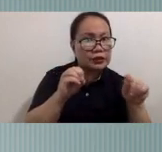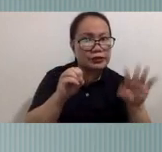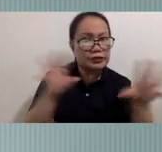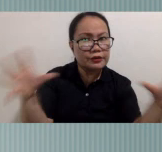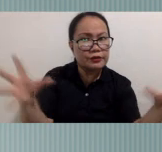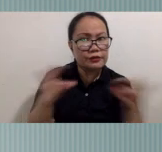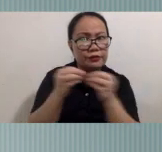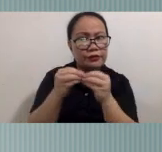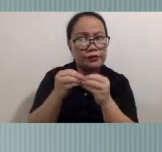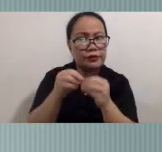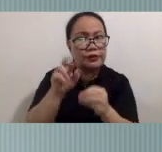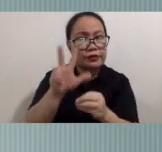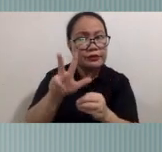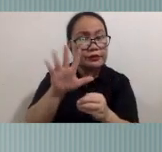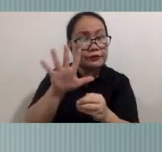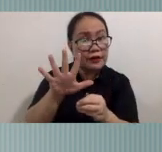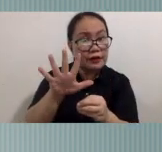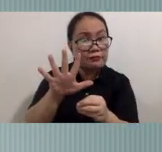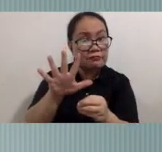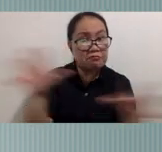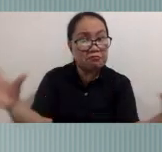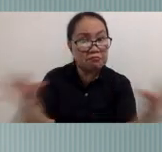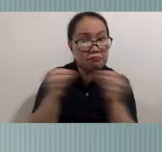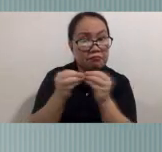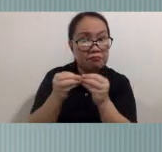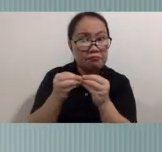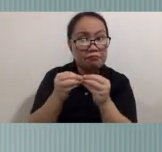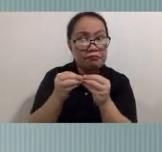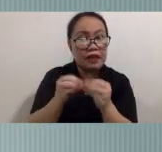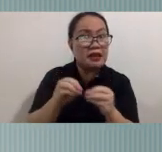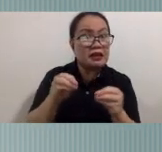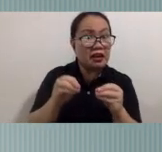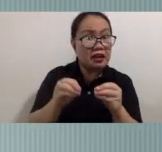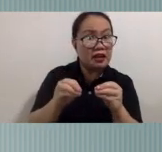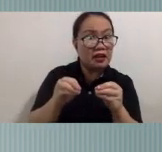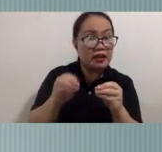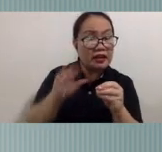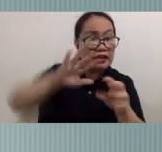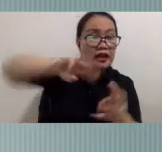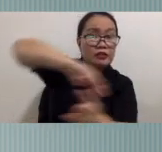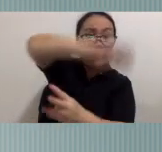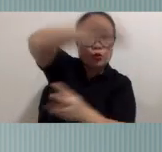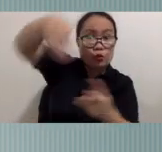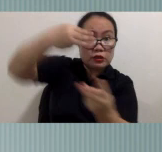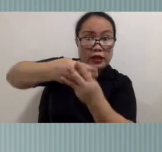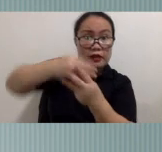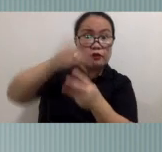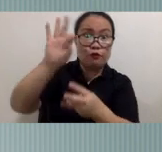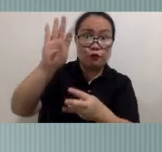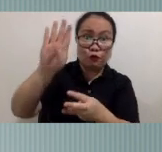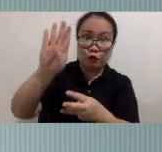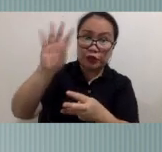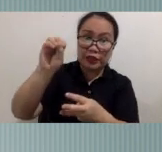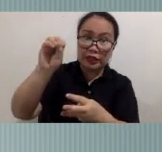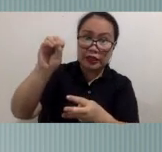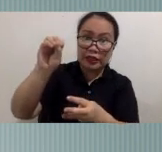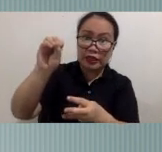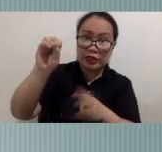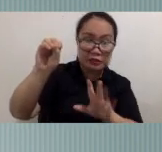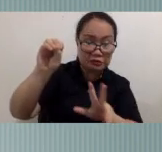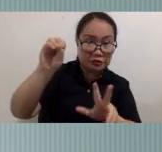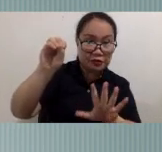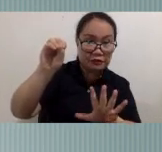ng elements sa Facebook, sa Instagram at sa Twitter, kung kukunin natin yung union nila, that is just